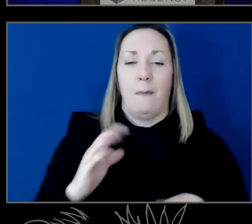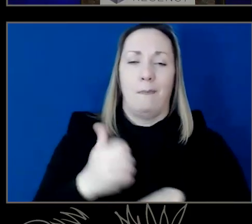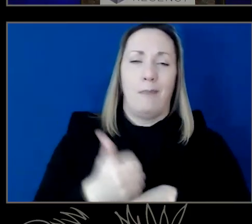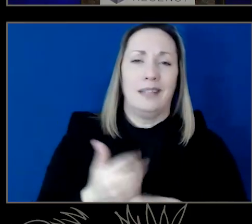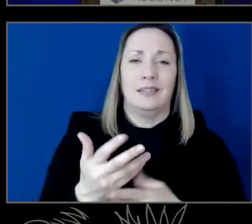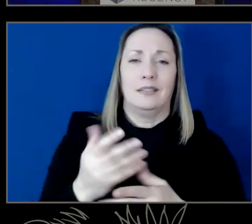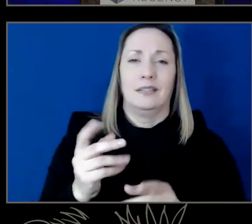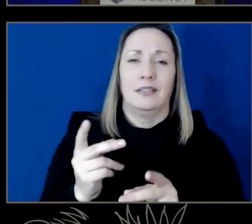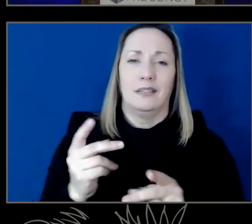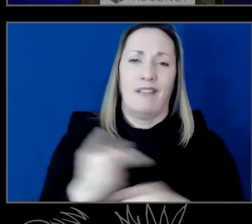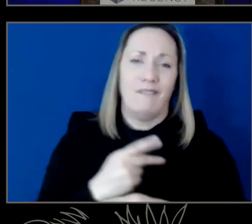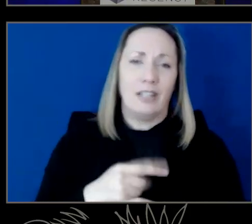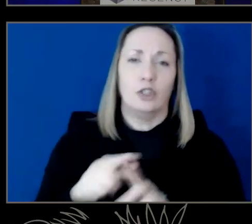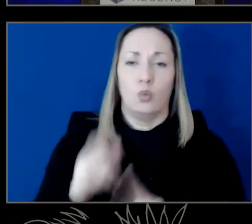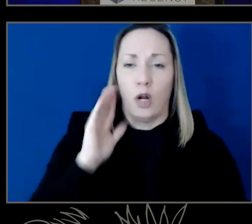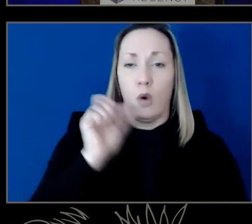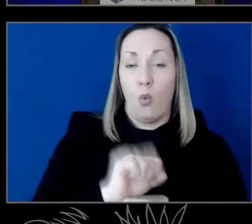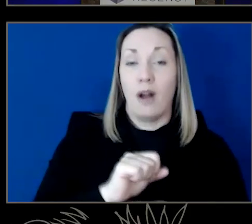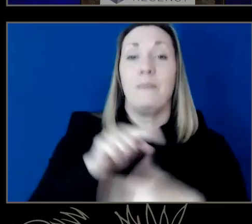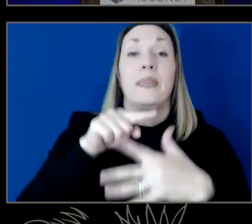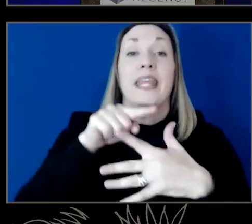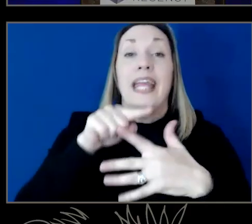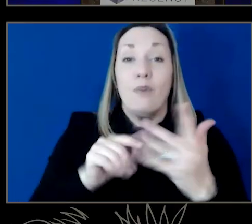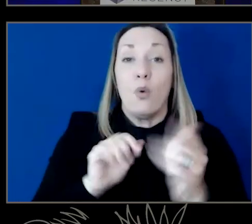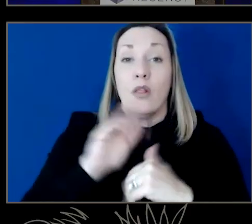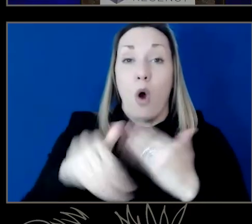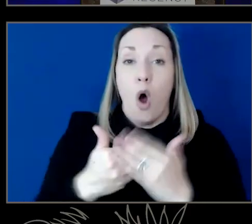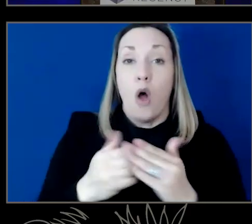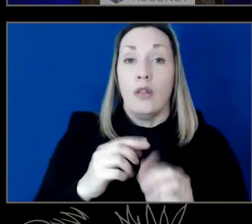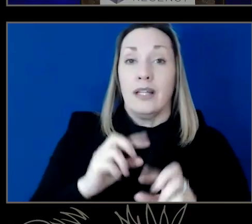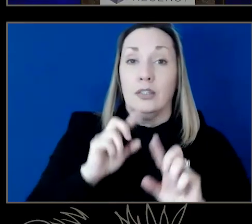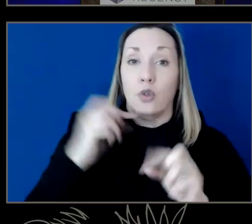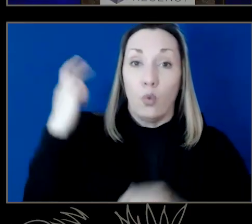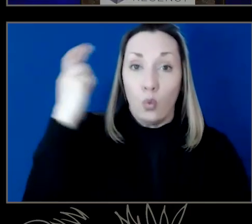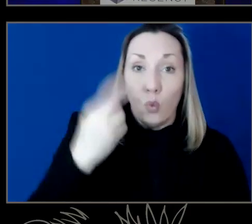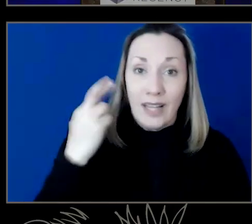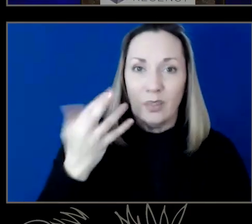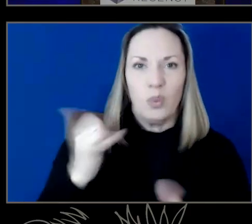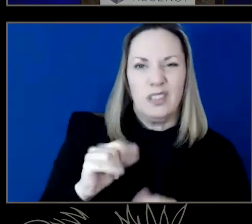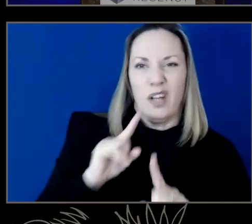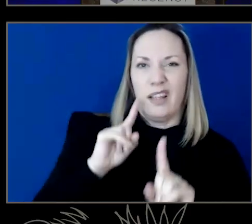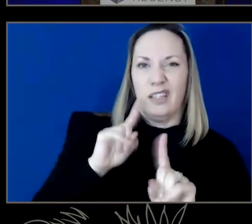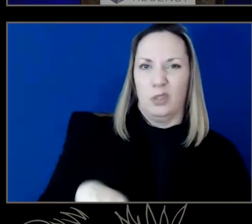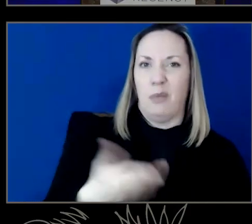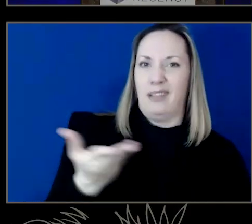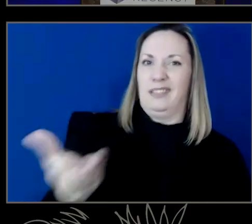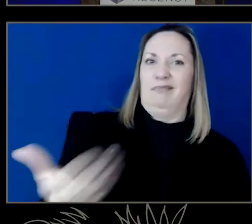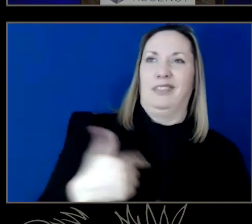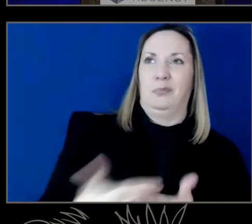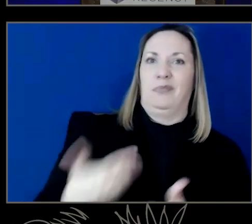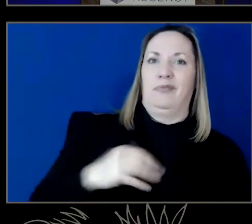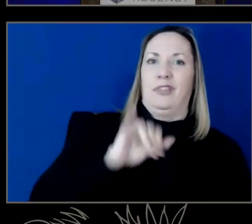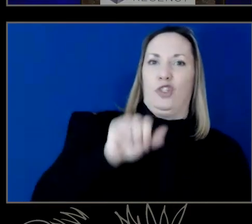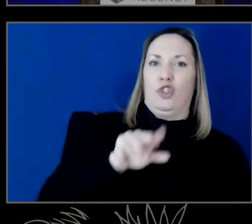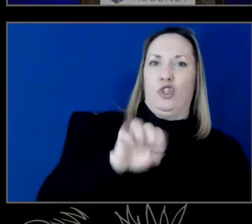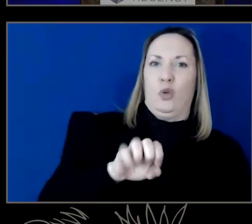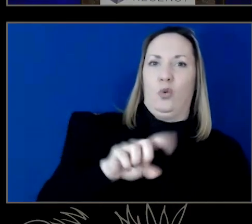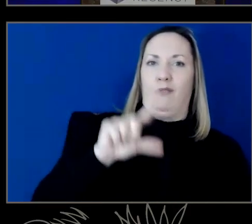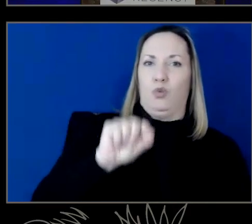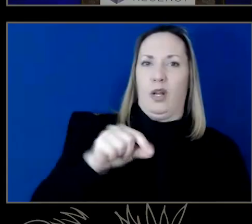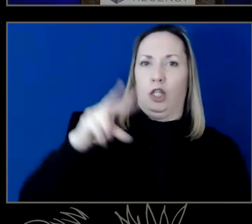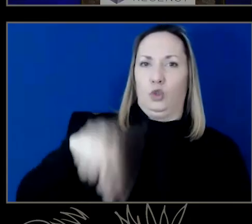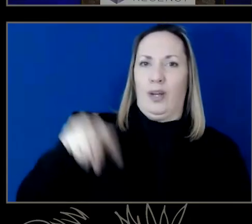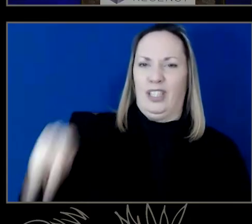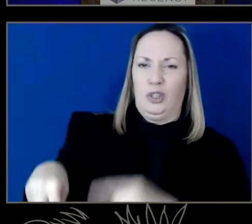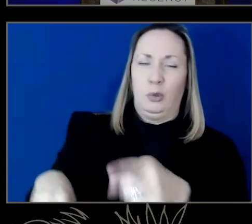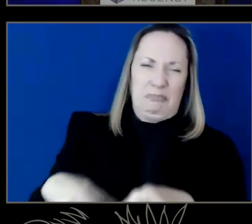even with all these reasons, we would still get these responses. This is back from June of 2022, before I was even on the Remix team. Someone was basically